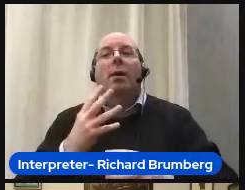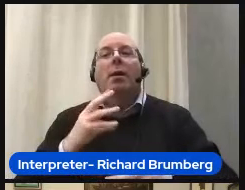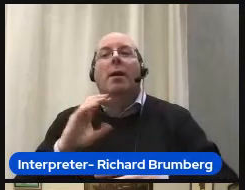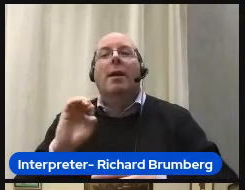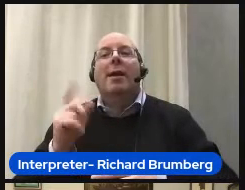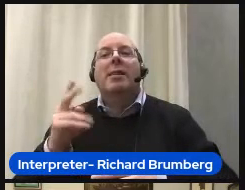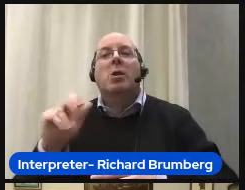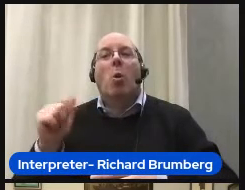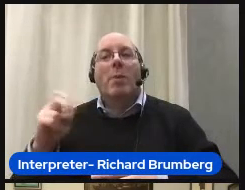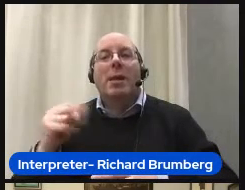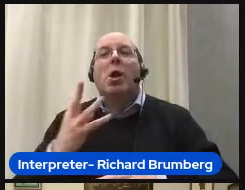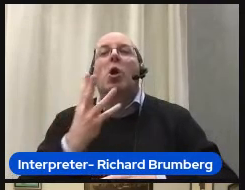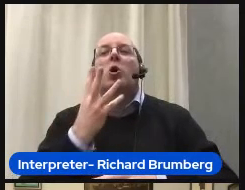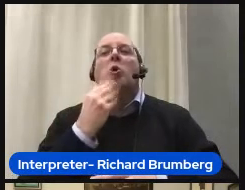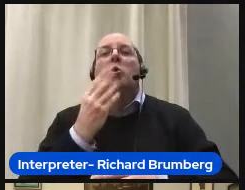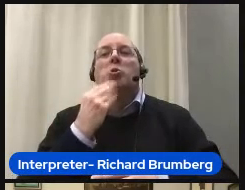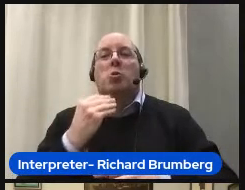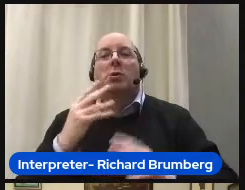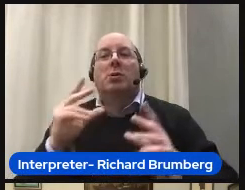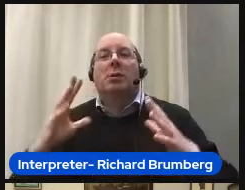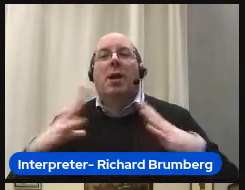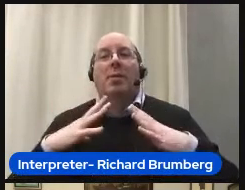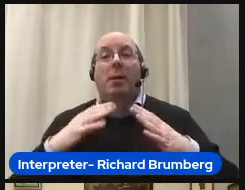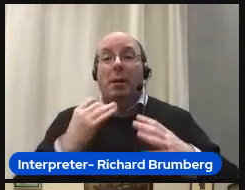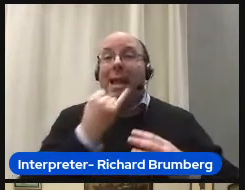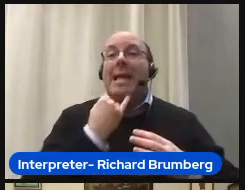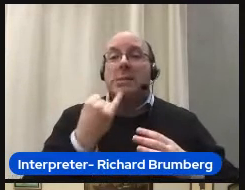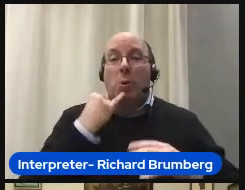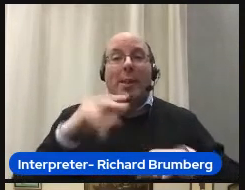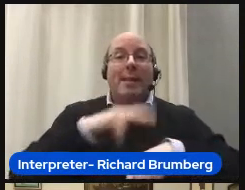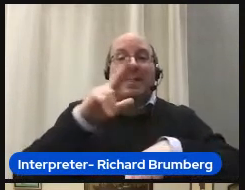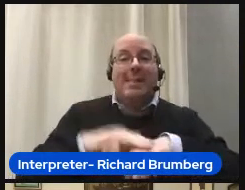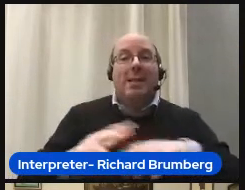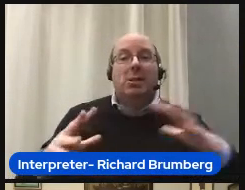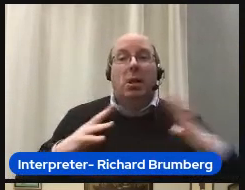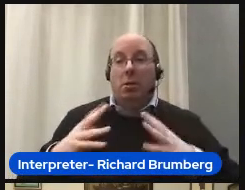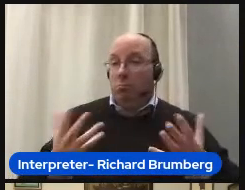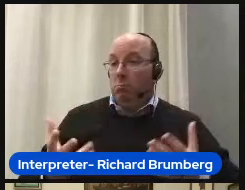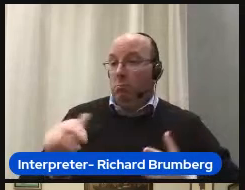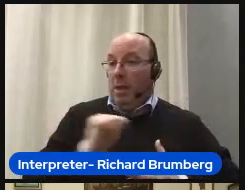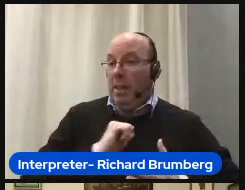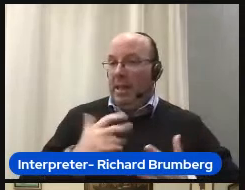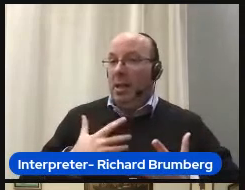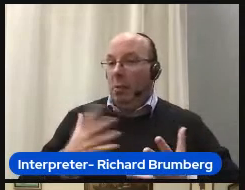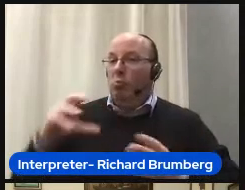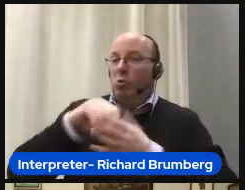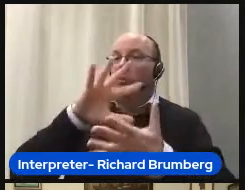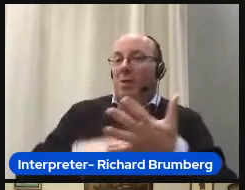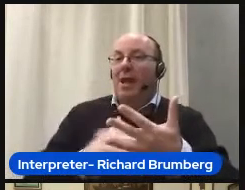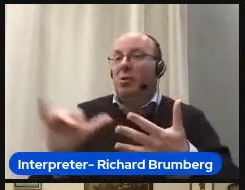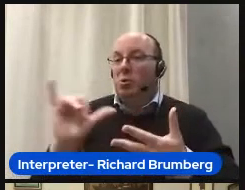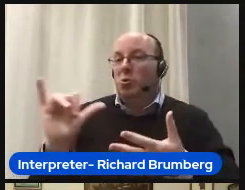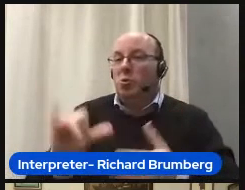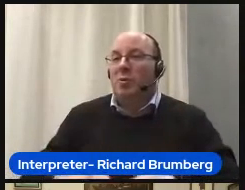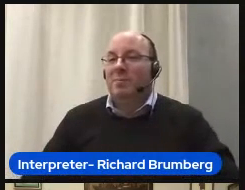recognized as a national Israeli Jewish holiday. I would love to see this holiday on our calendars here in Atlanta too.